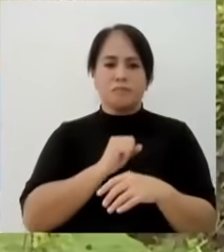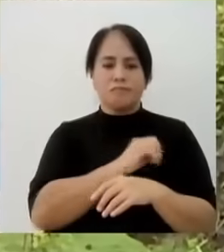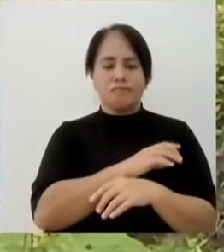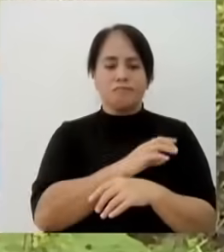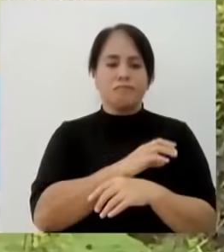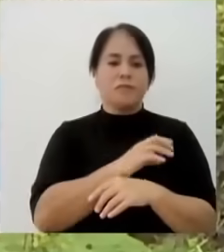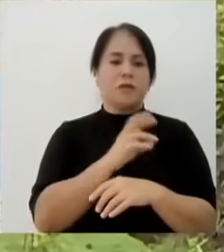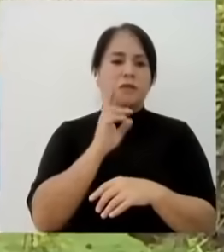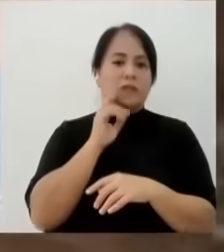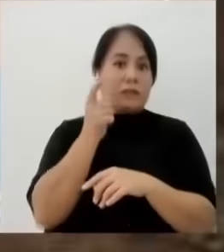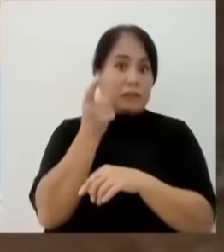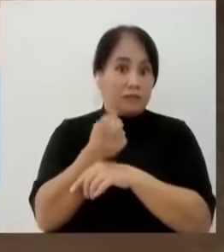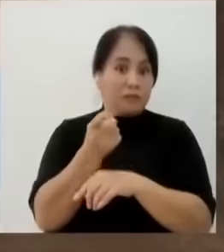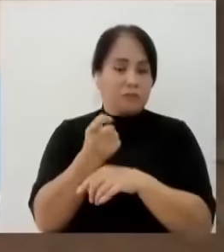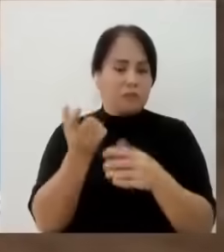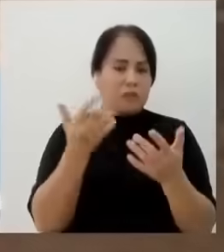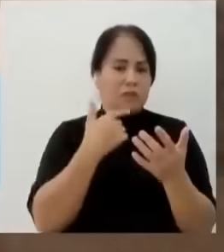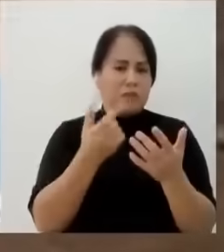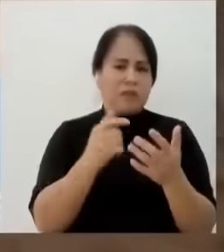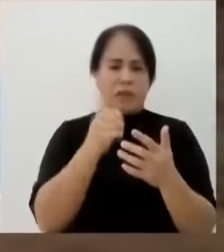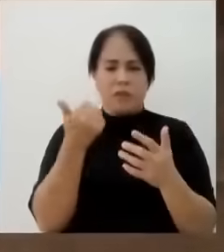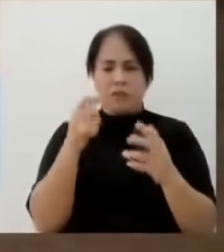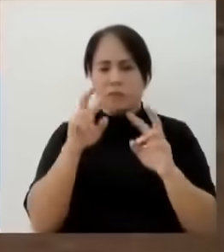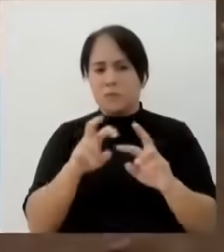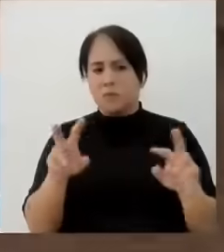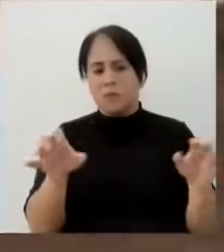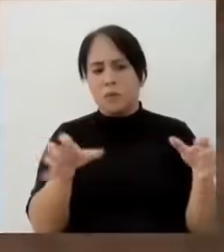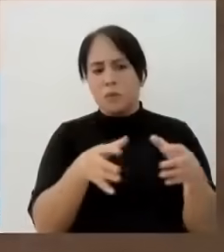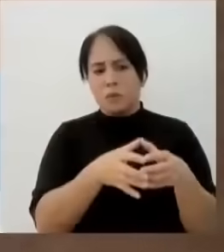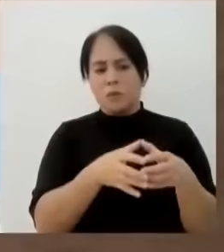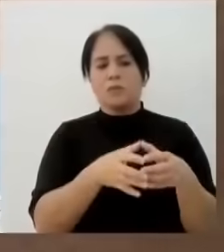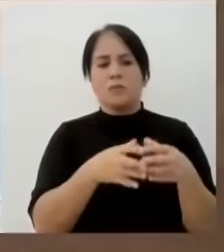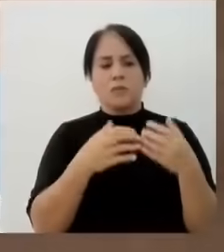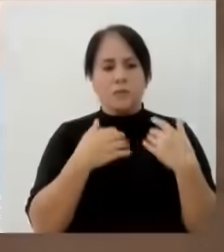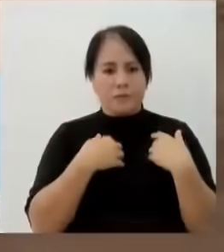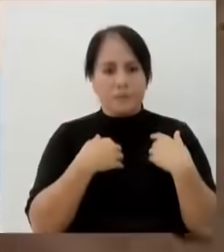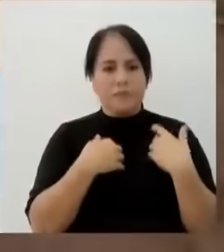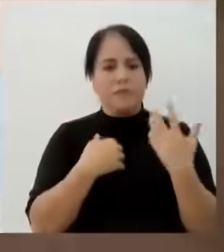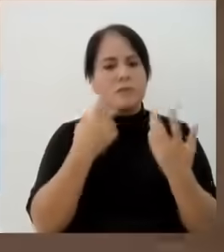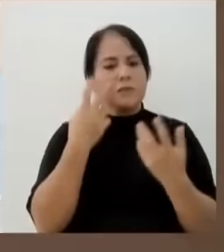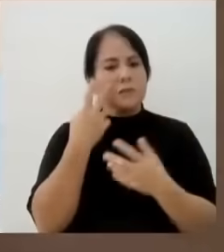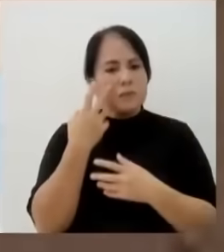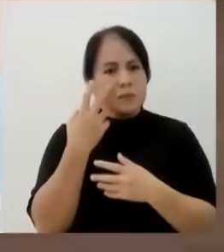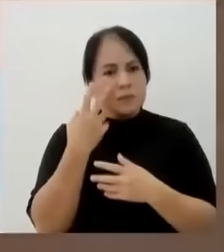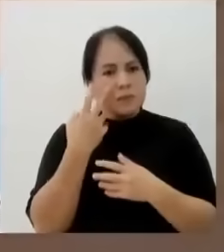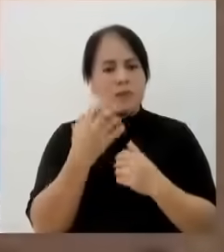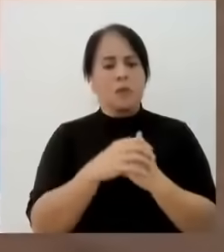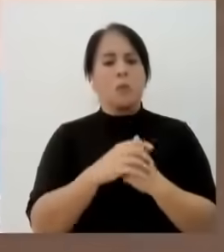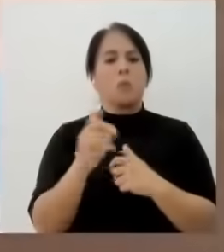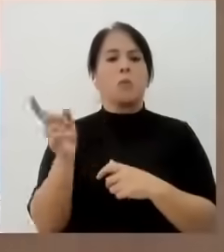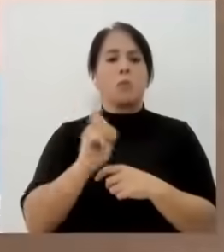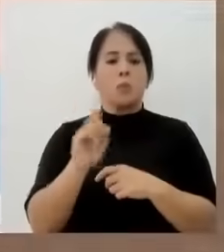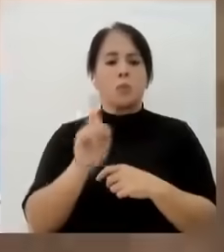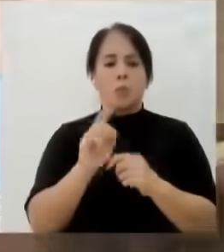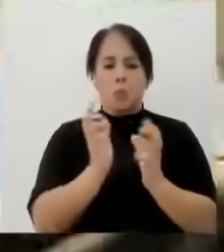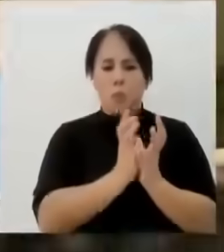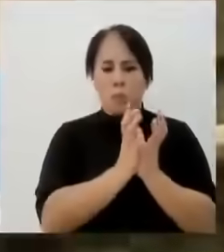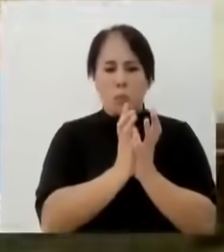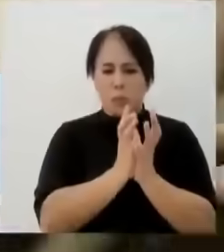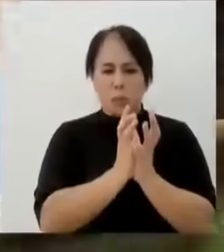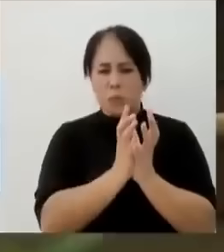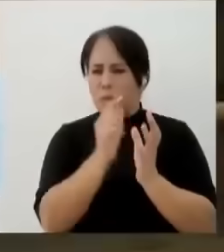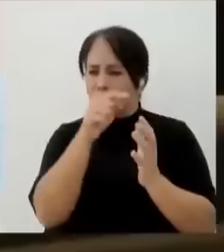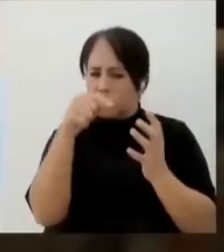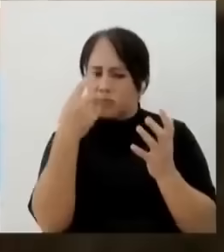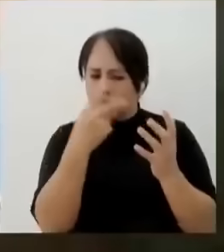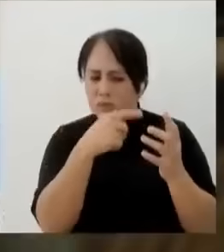other national leaders and other investigating bodies to come here and see for themselves what the community is about, and for them